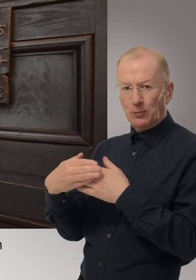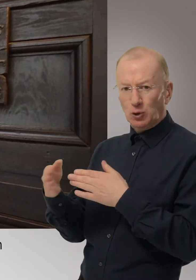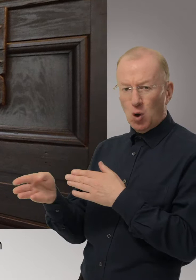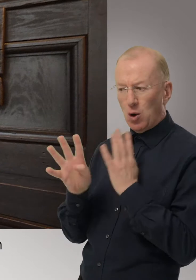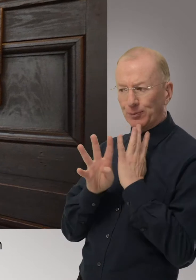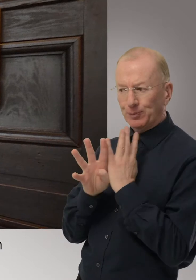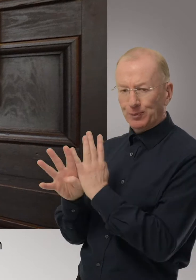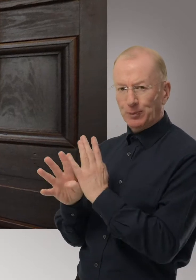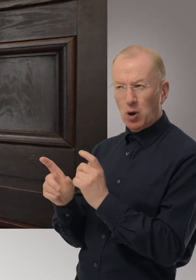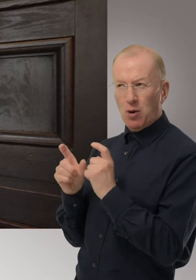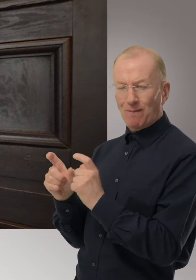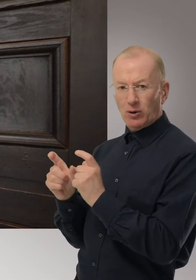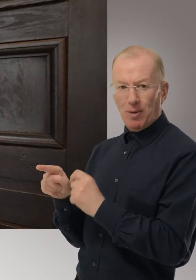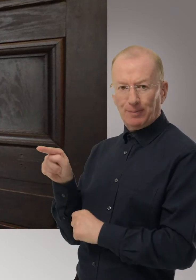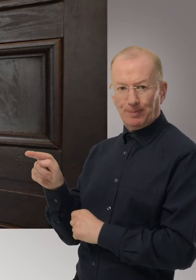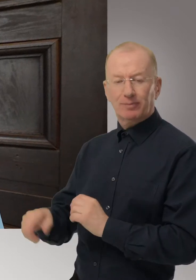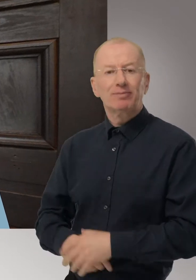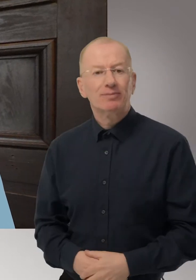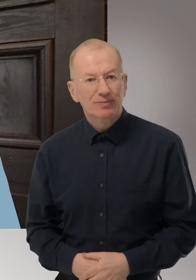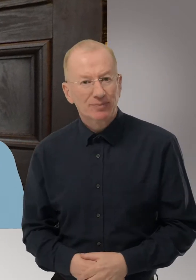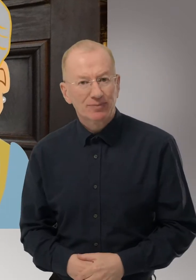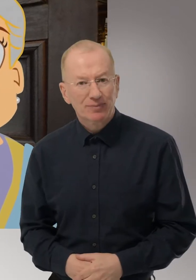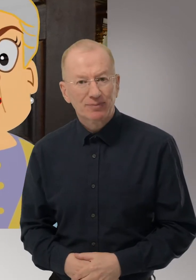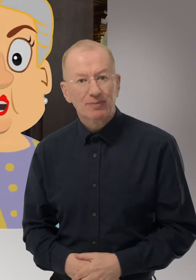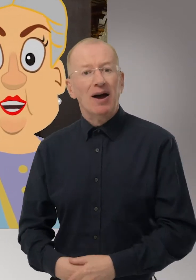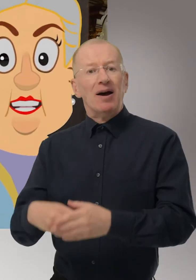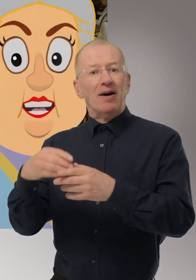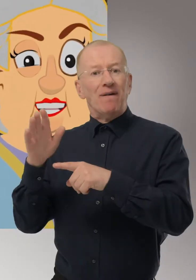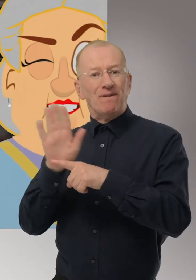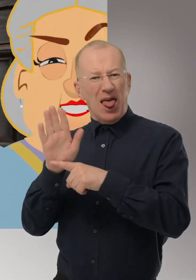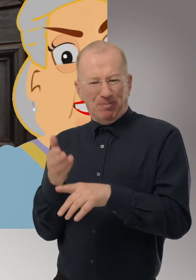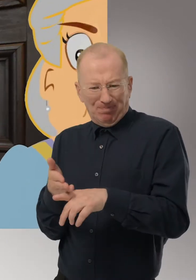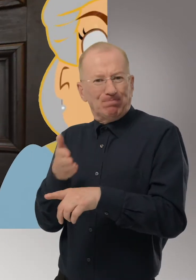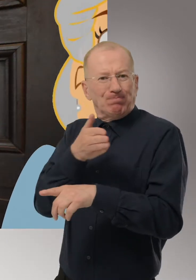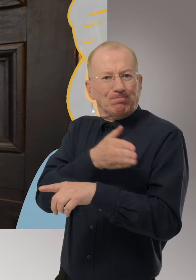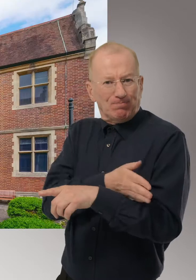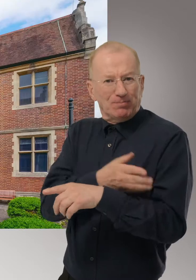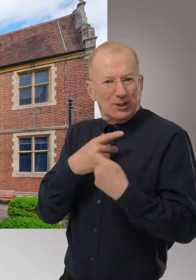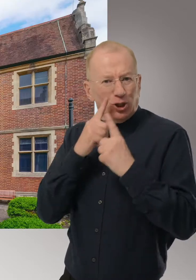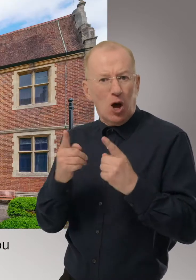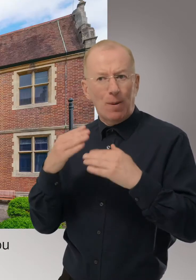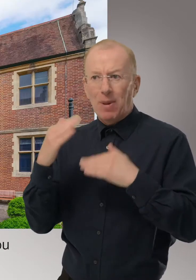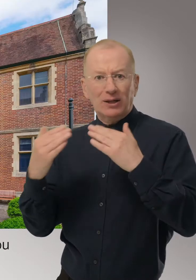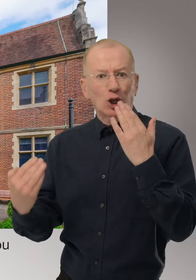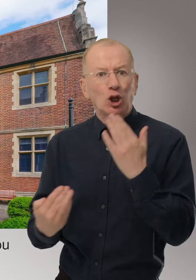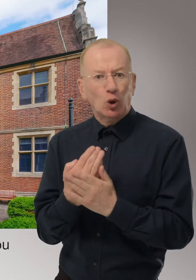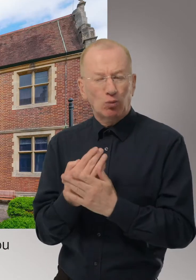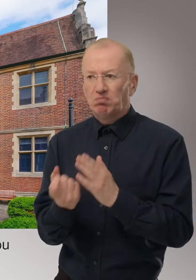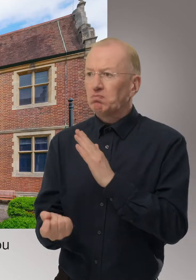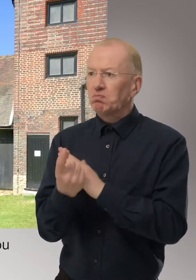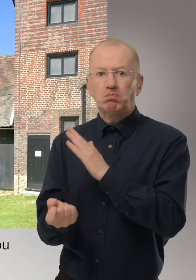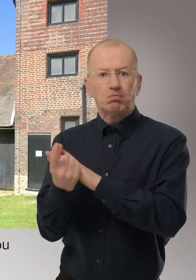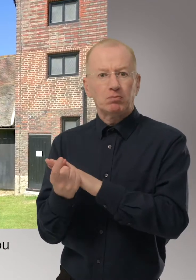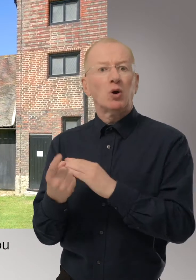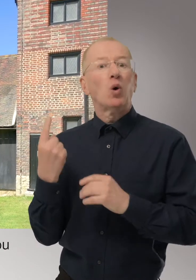which damaged walls, and to the first nod to the comfort of ladies. On our last journey,